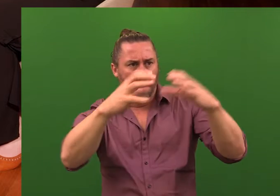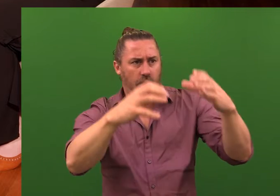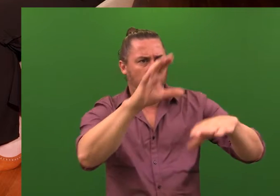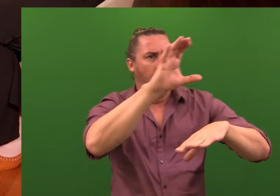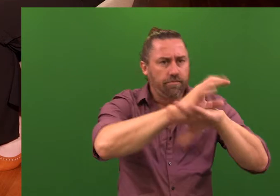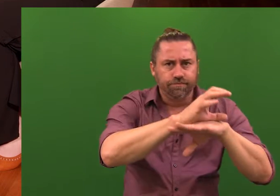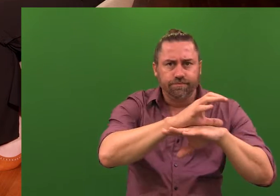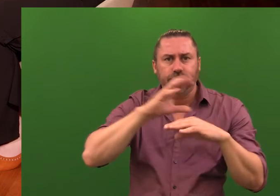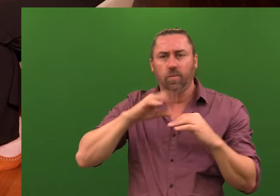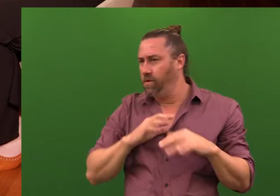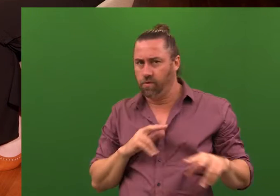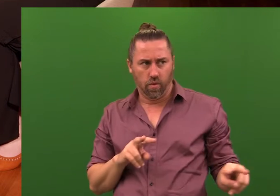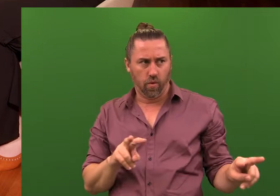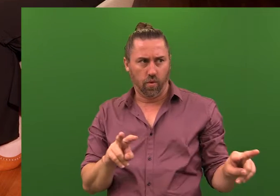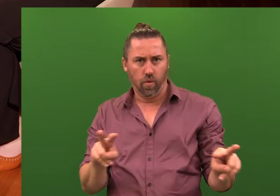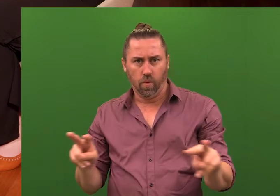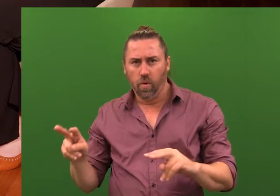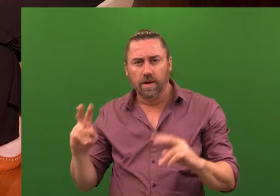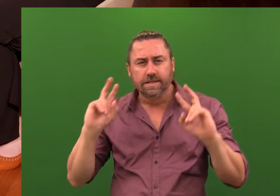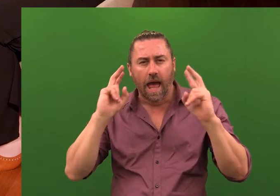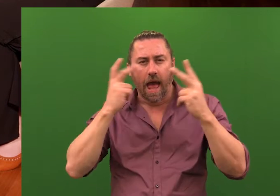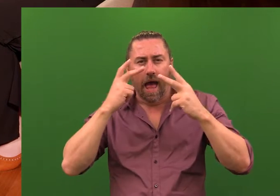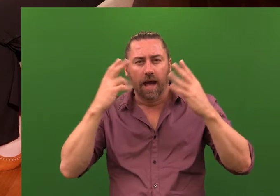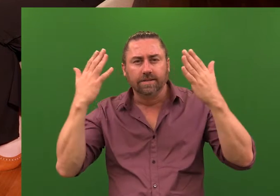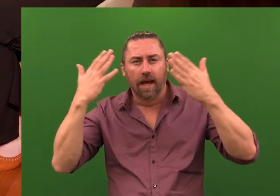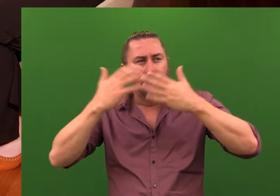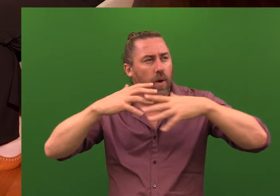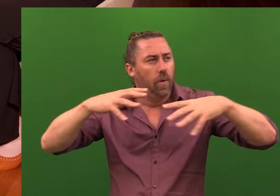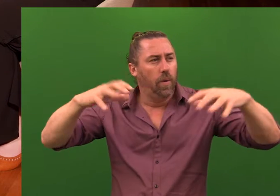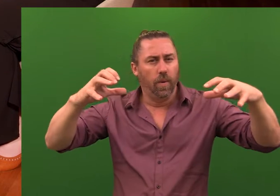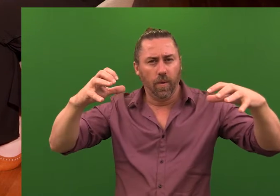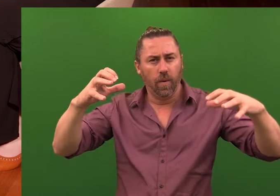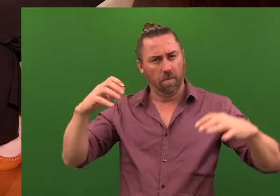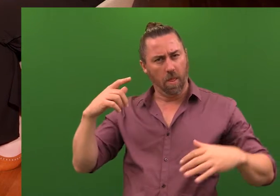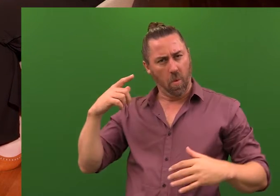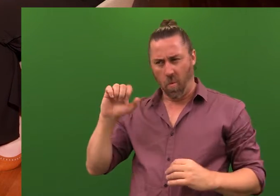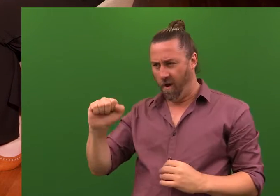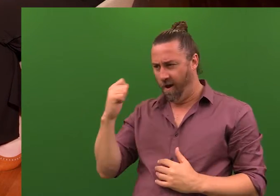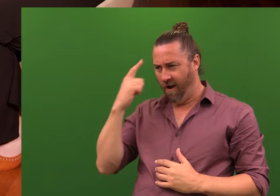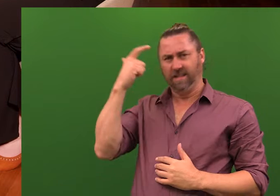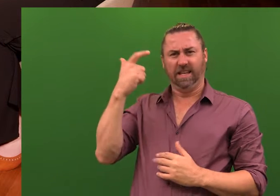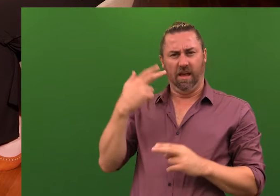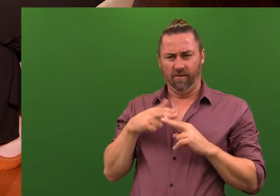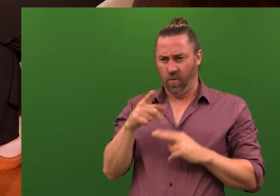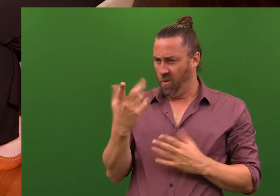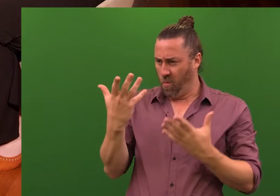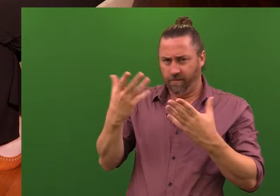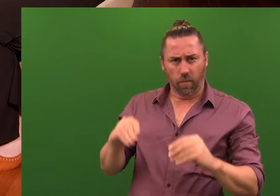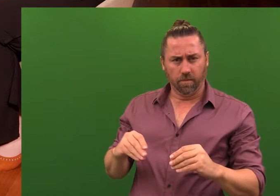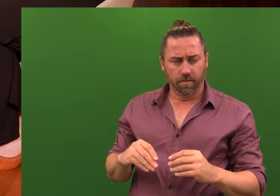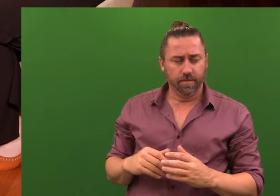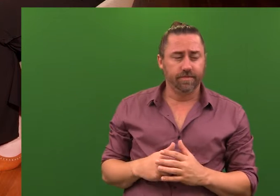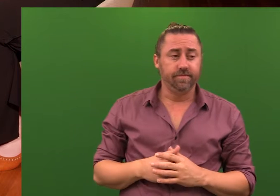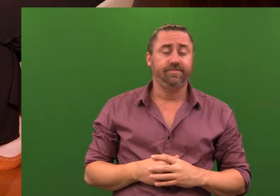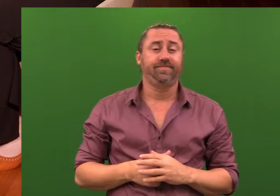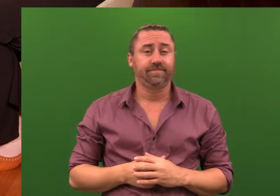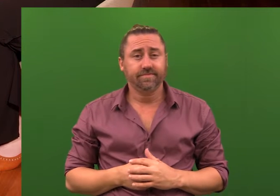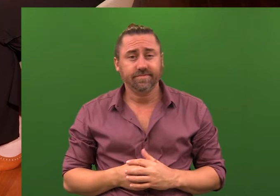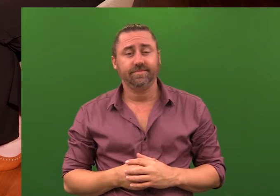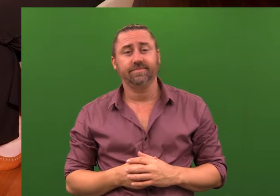was a way to address that on another layer. But Mackay is definitely a home.